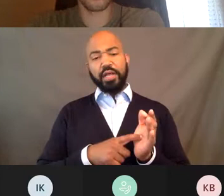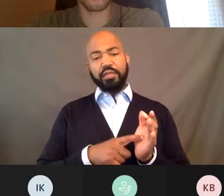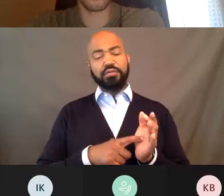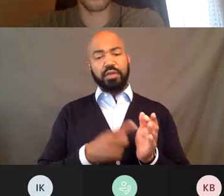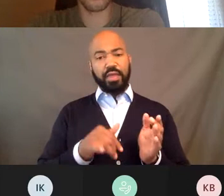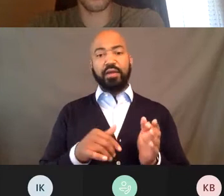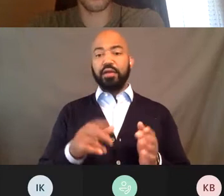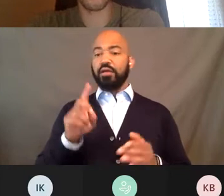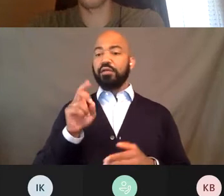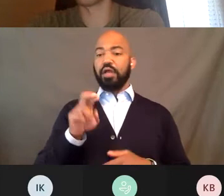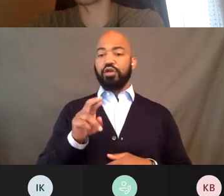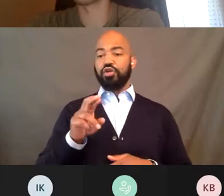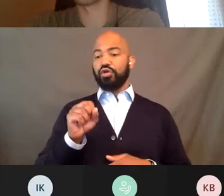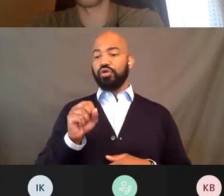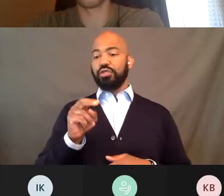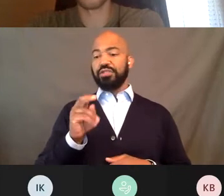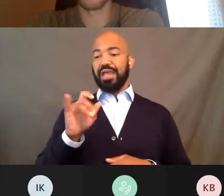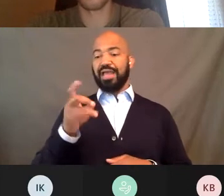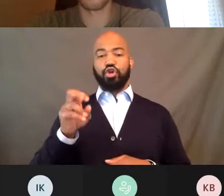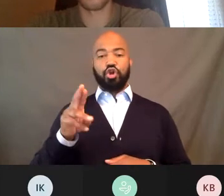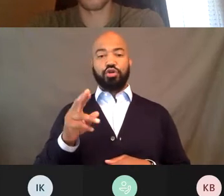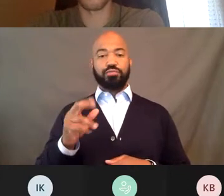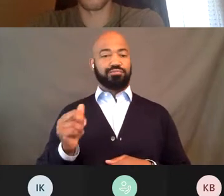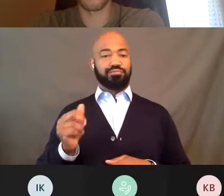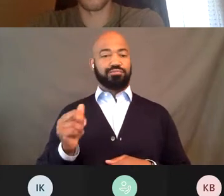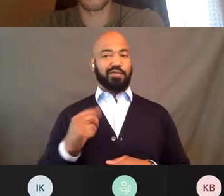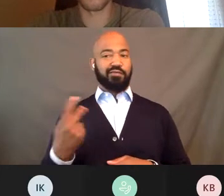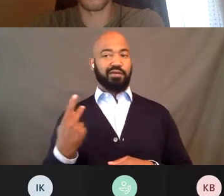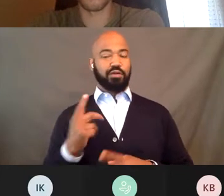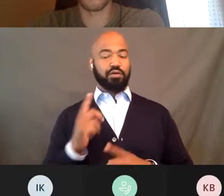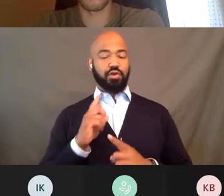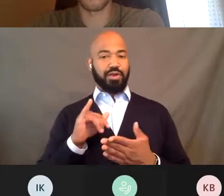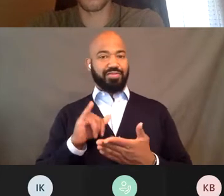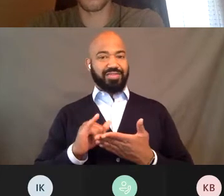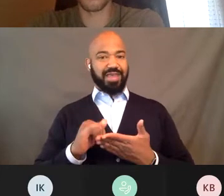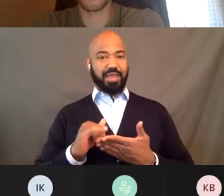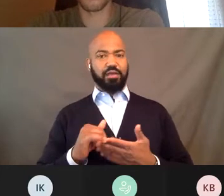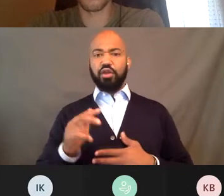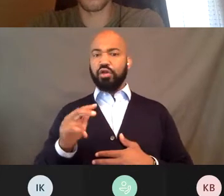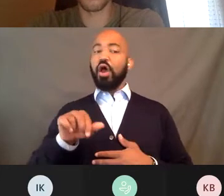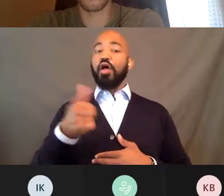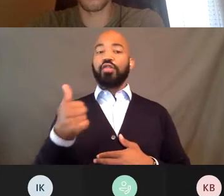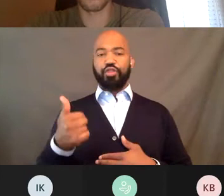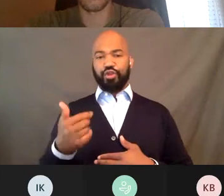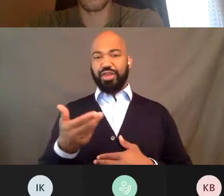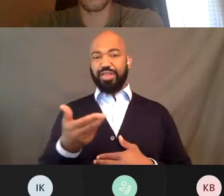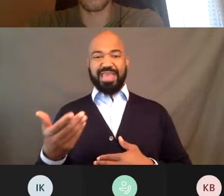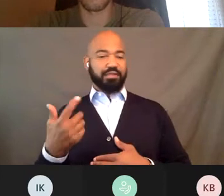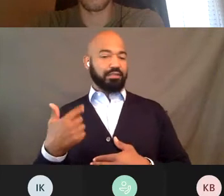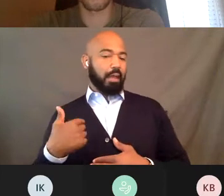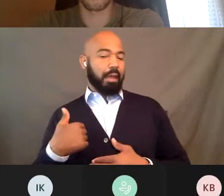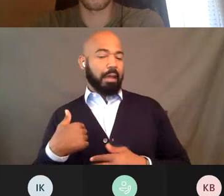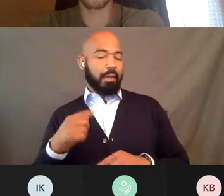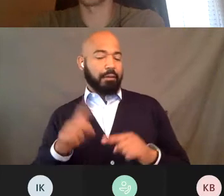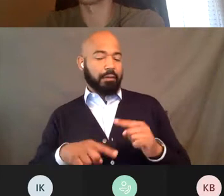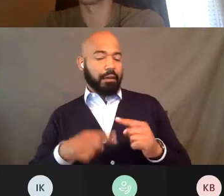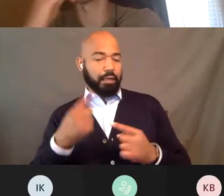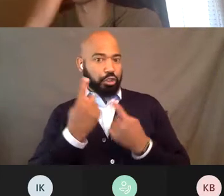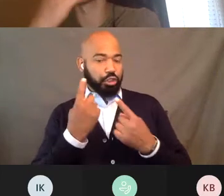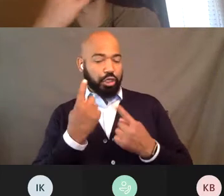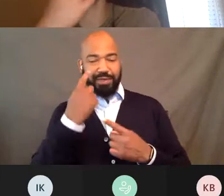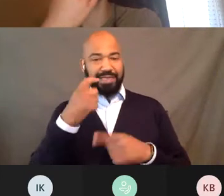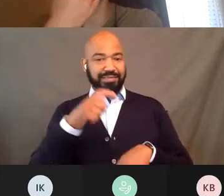Dr. Schneider and I had talked about, our those third variables that I wasn't able to consider given the breadth, the